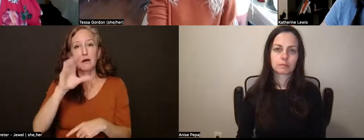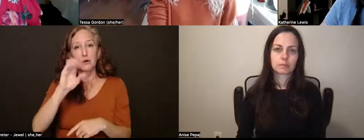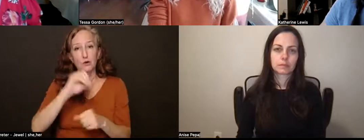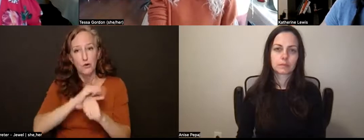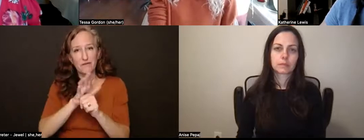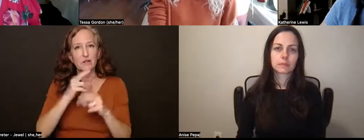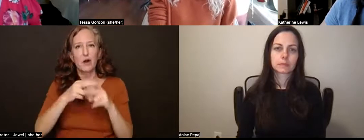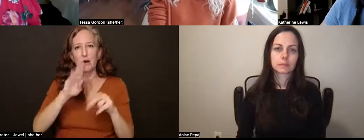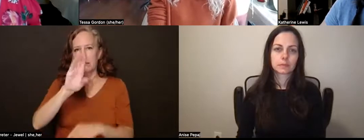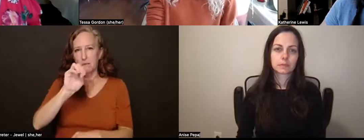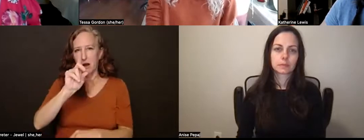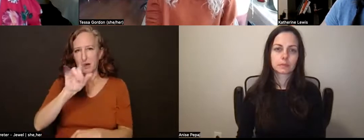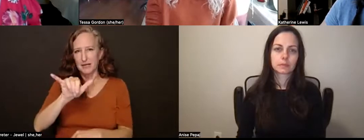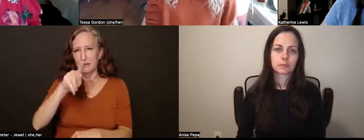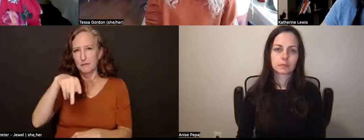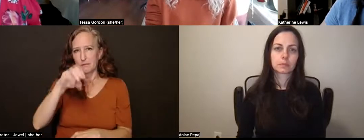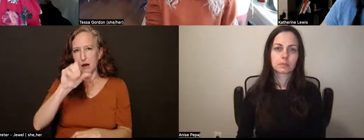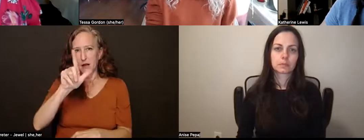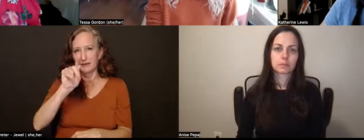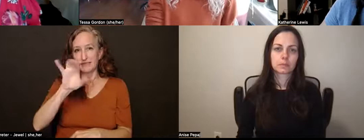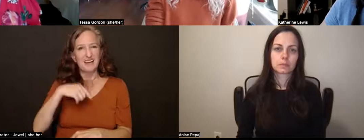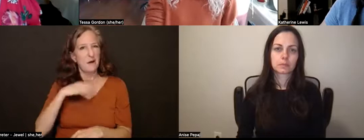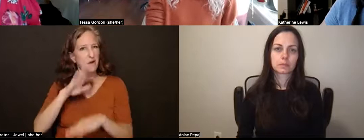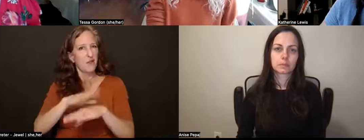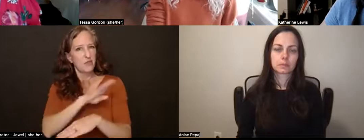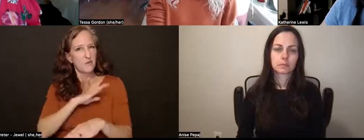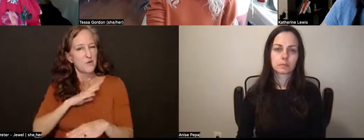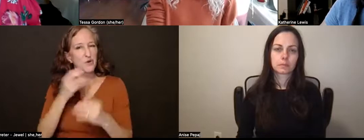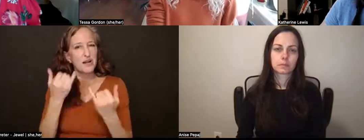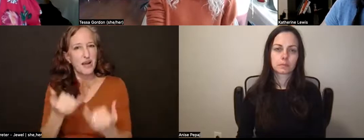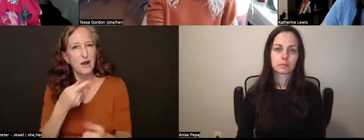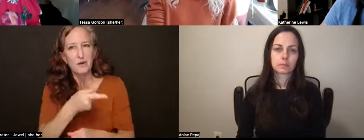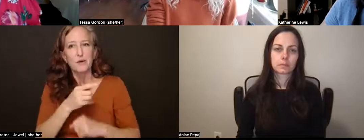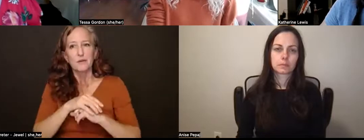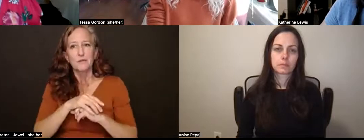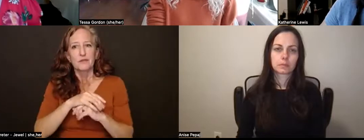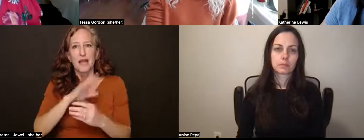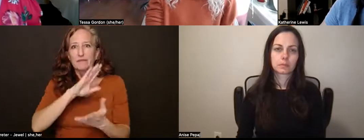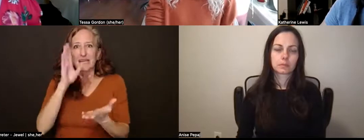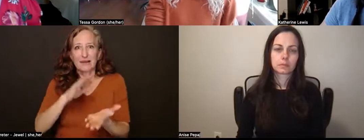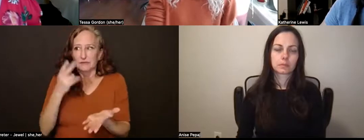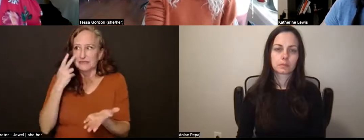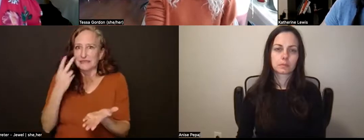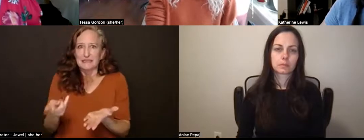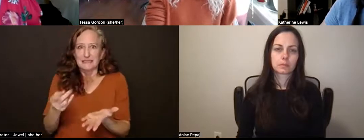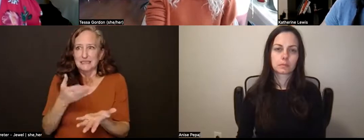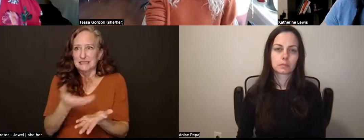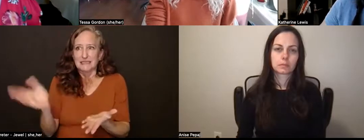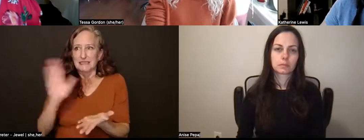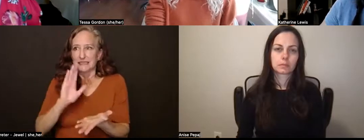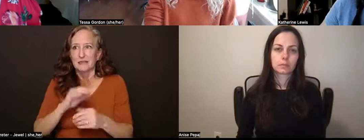member of. And I've never seen on social media how, just the